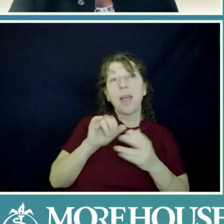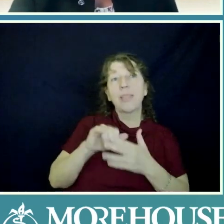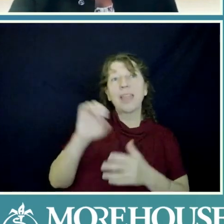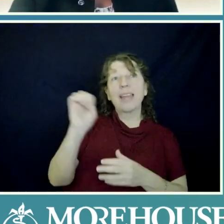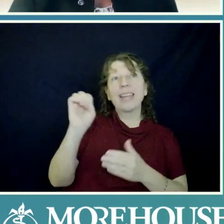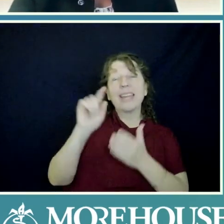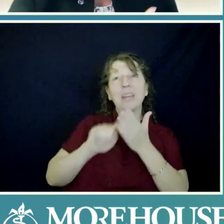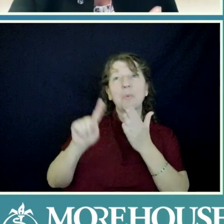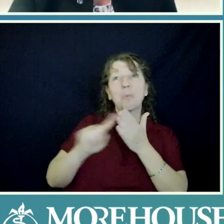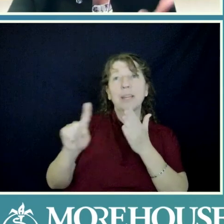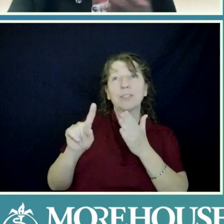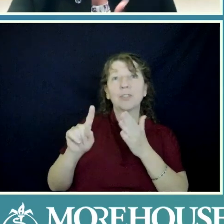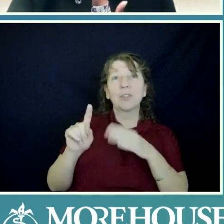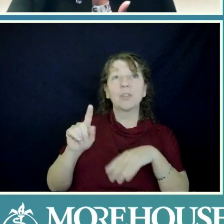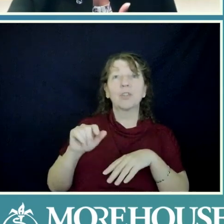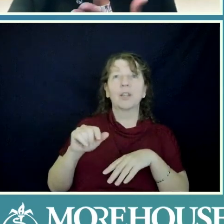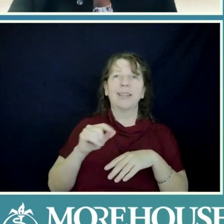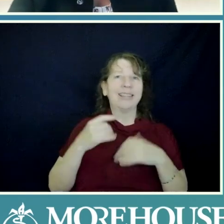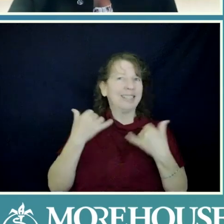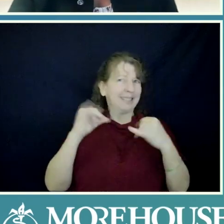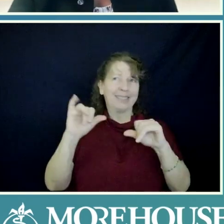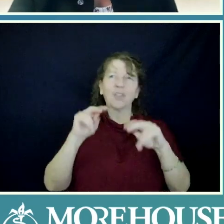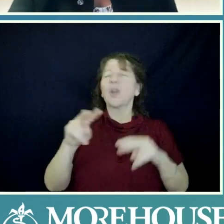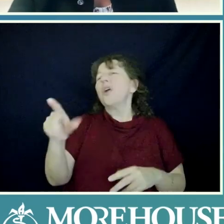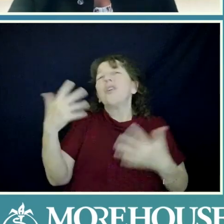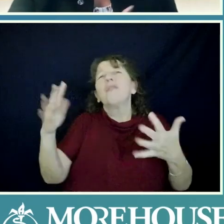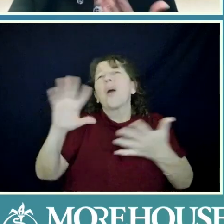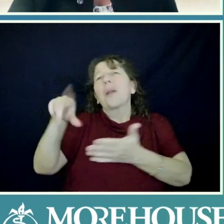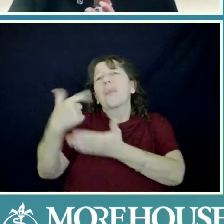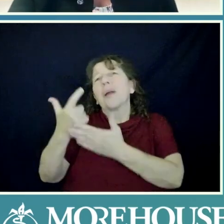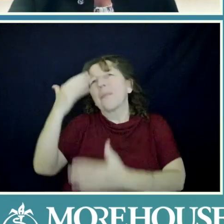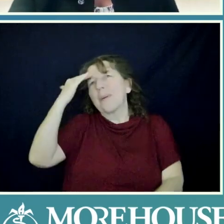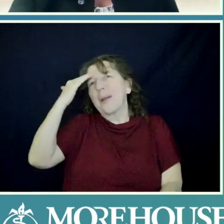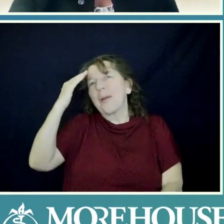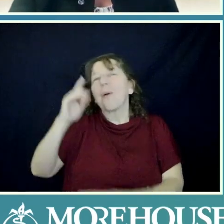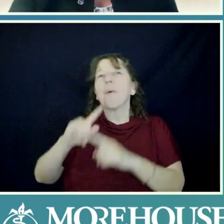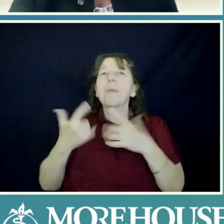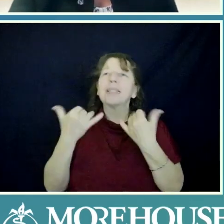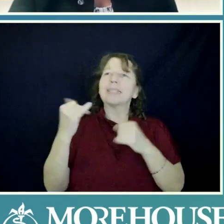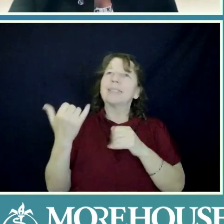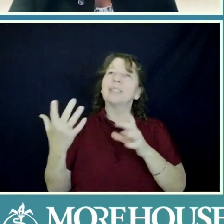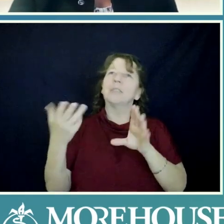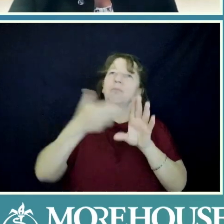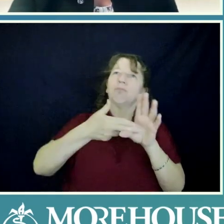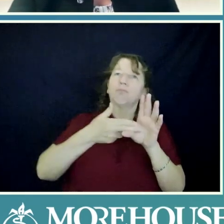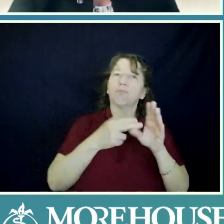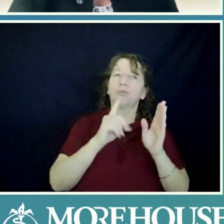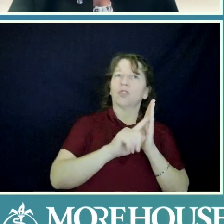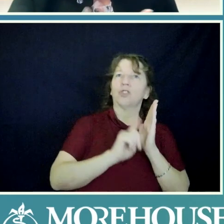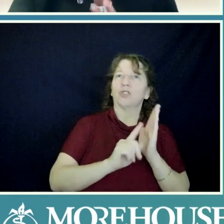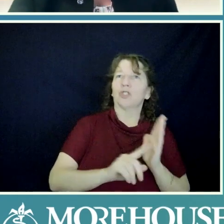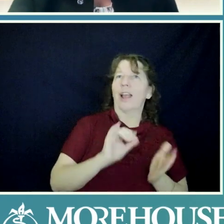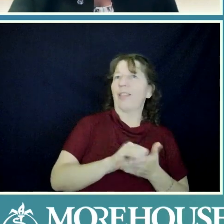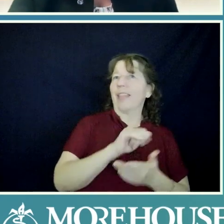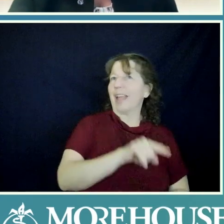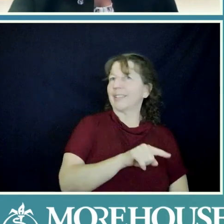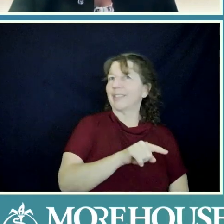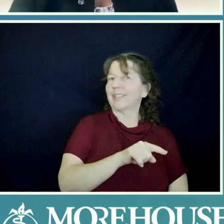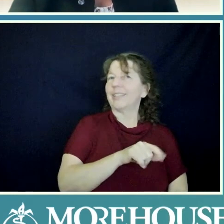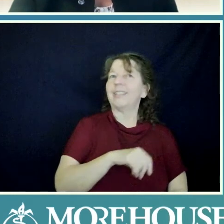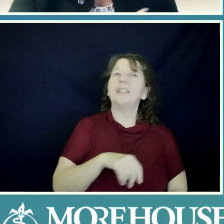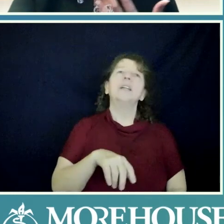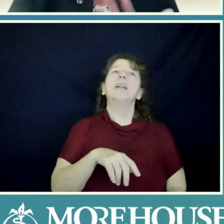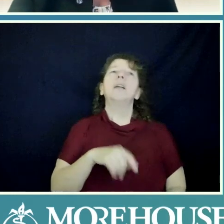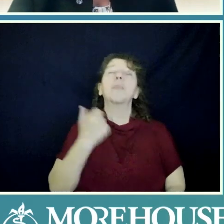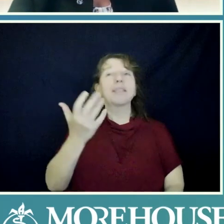update now. Even though you graduated from the course, we want that process to continue, because I know for a fact